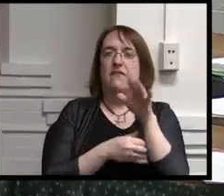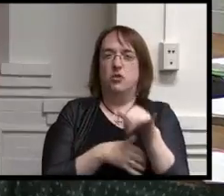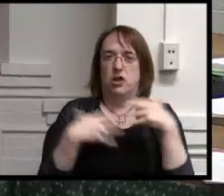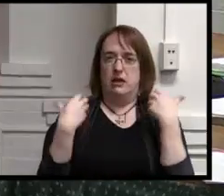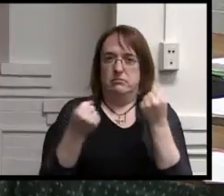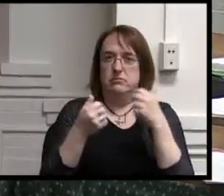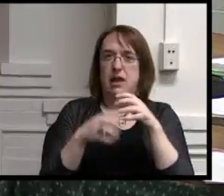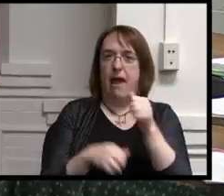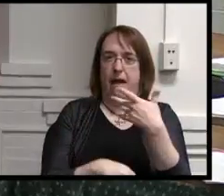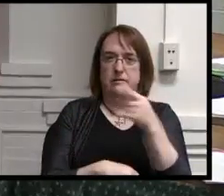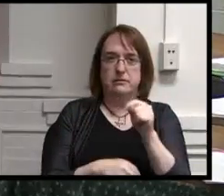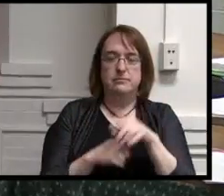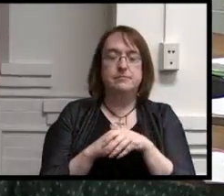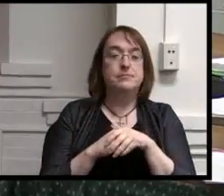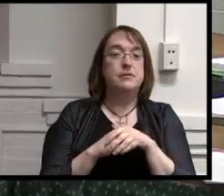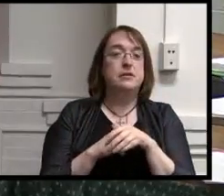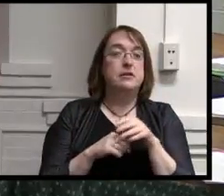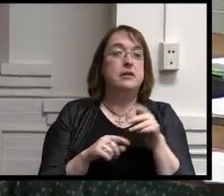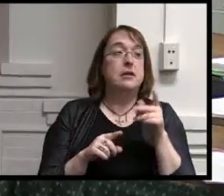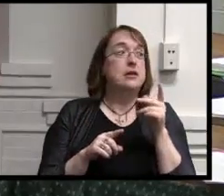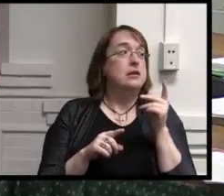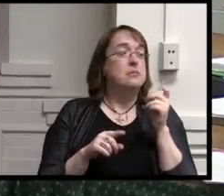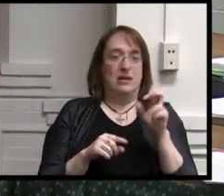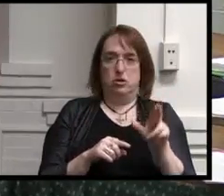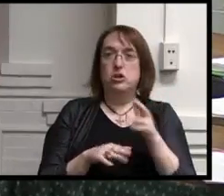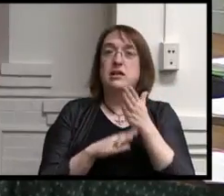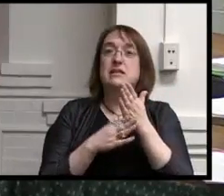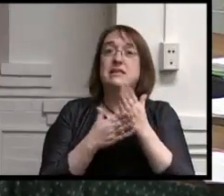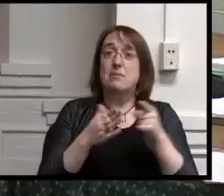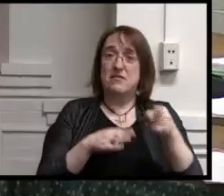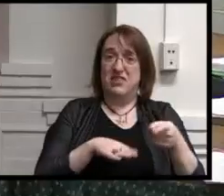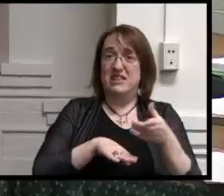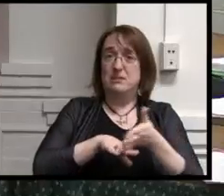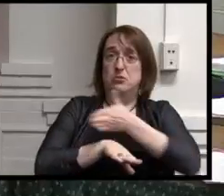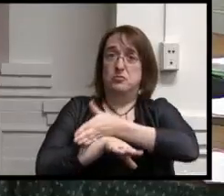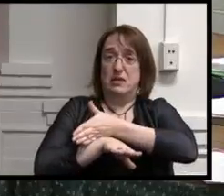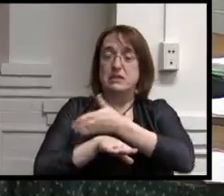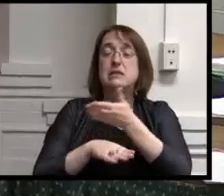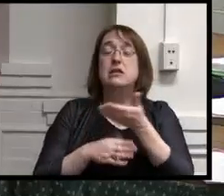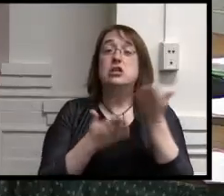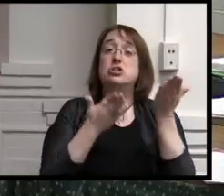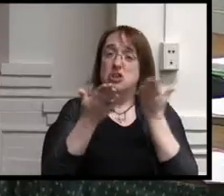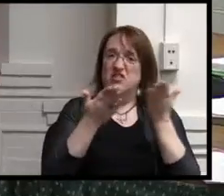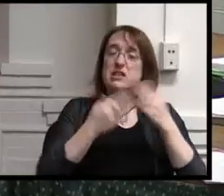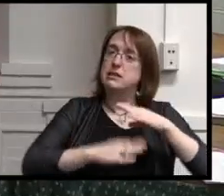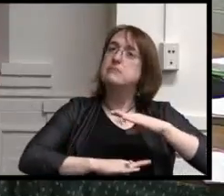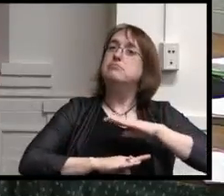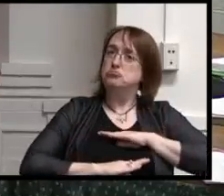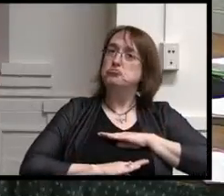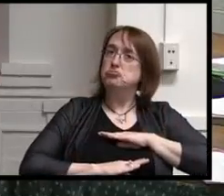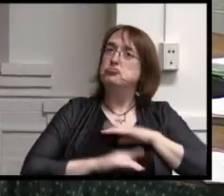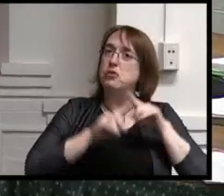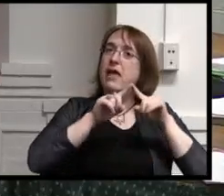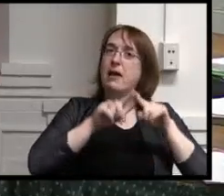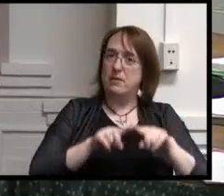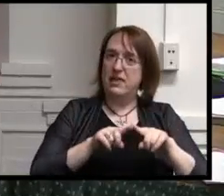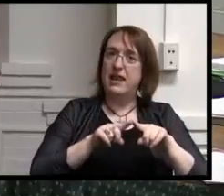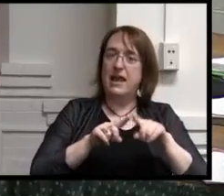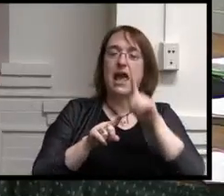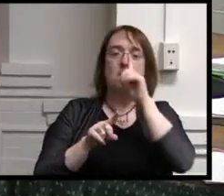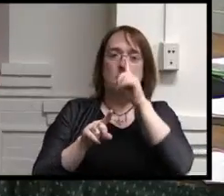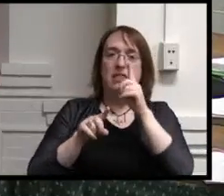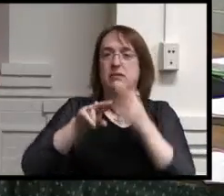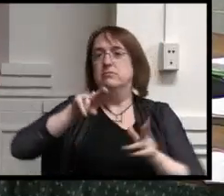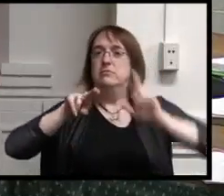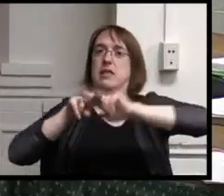this connectivity improvement is to take service that we already are satisfied with in terms of the reliability of it and boost the